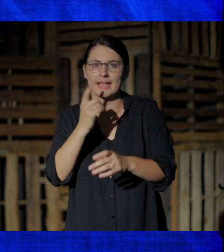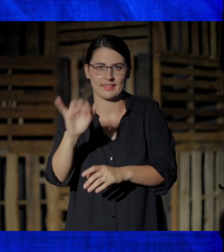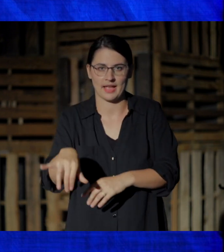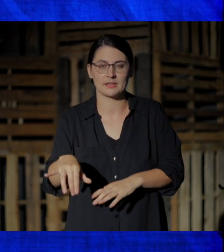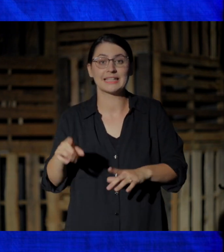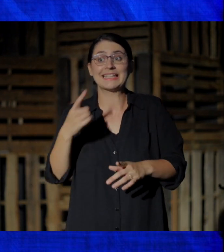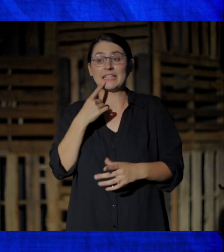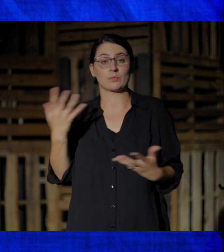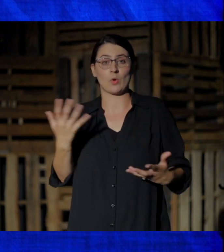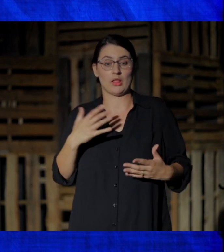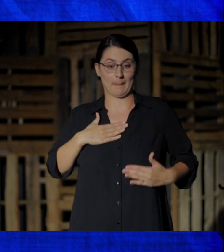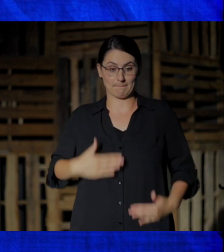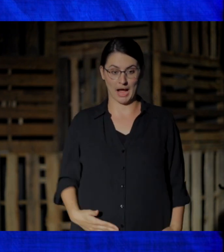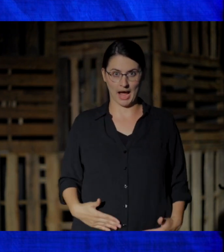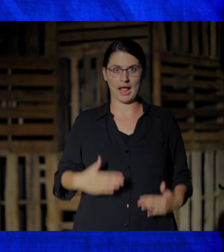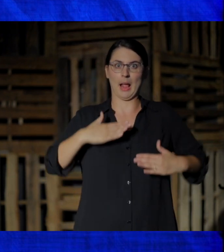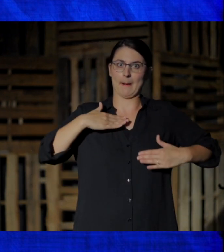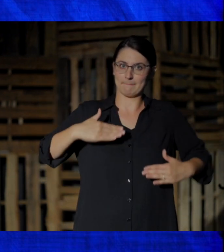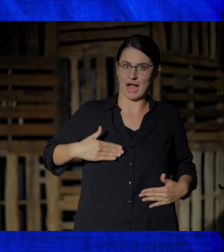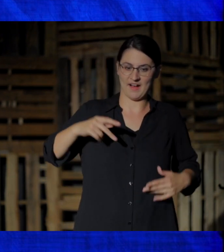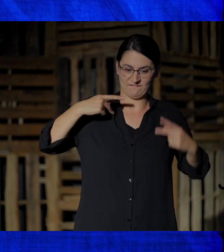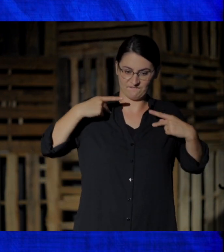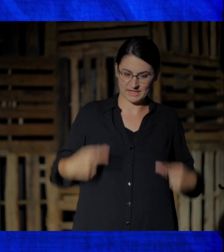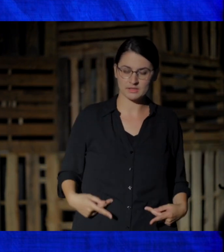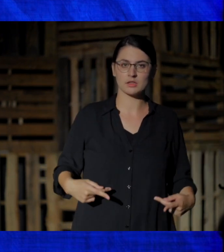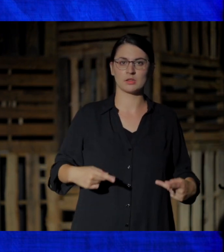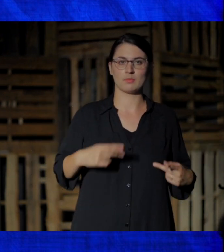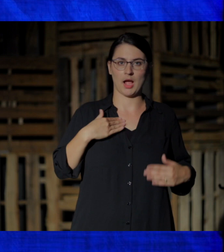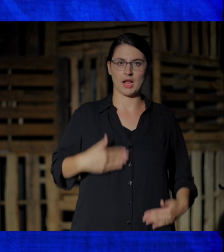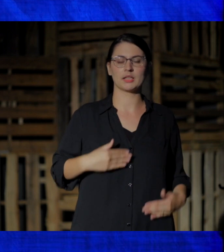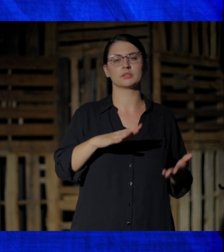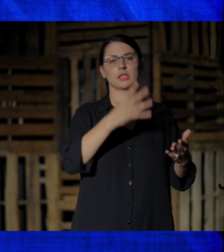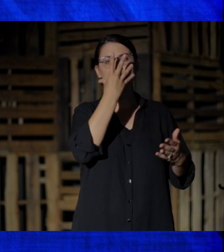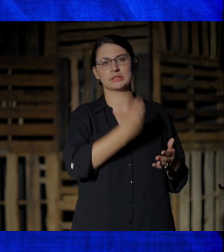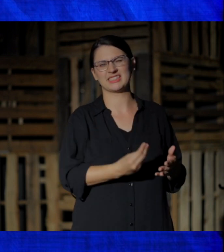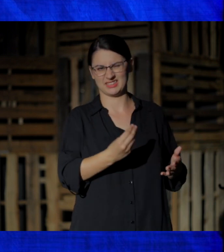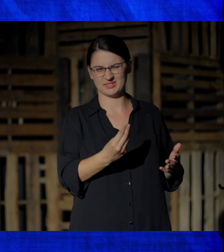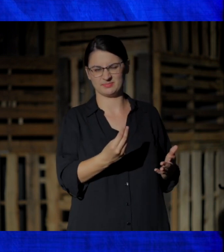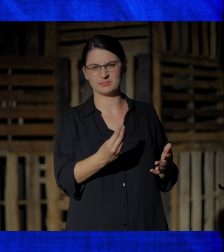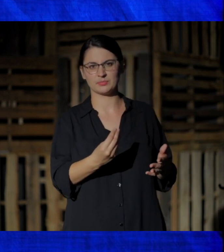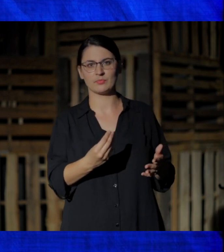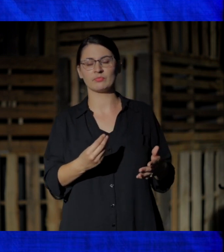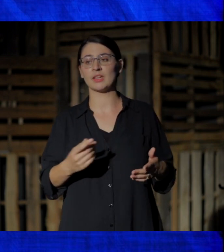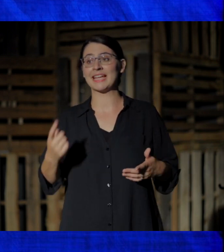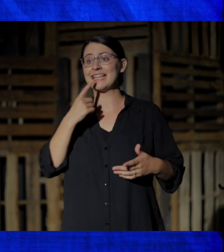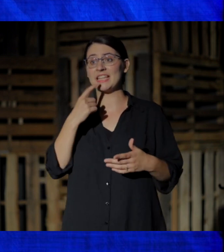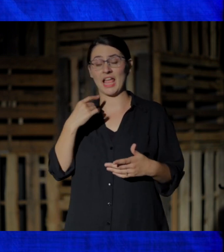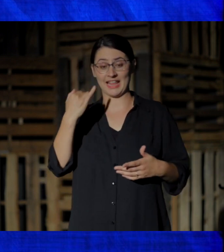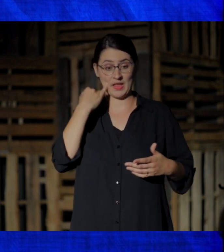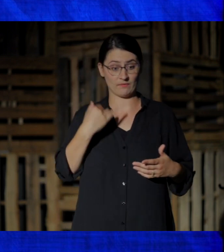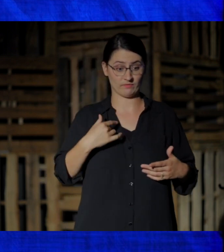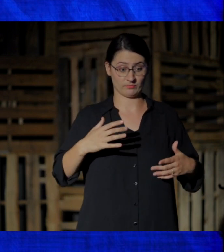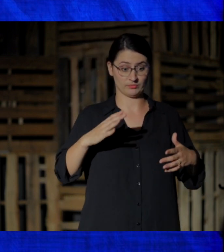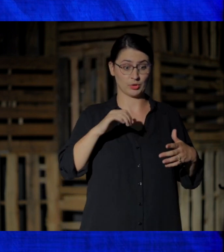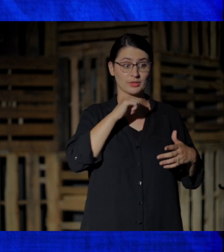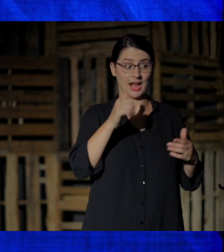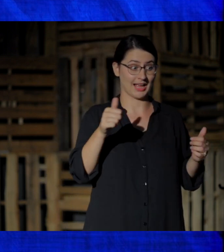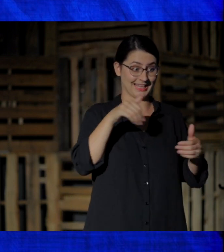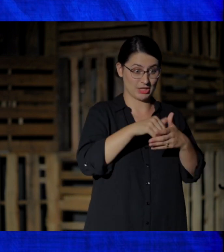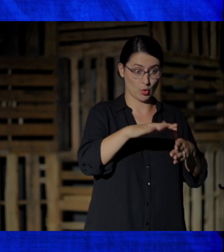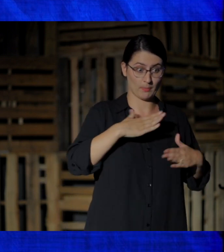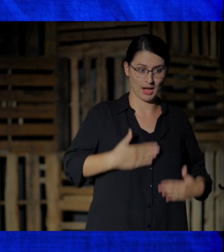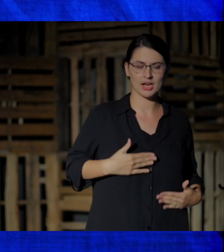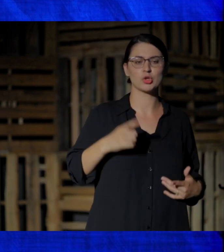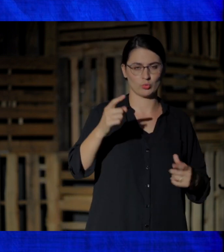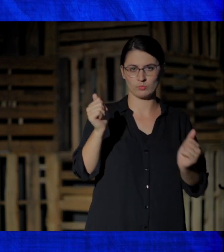and very clearly Paul has said to be absent from the body is to be present with the Lord. The body is not done away with, it is not